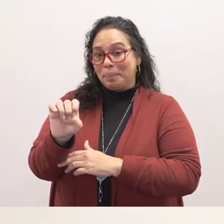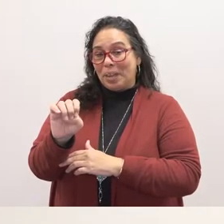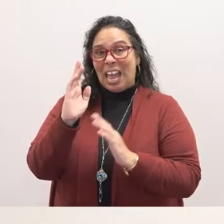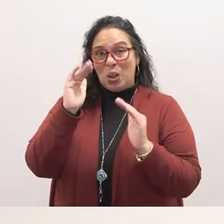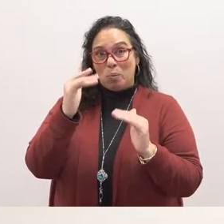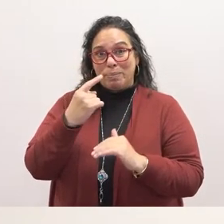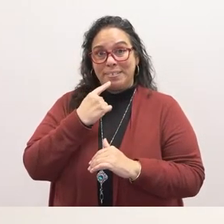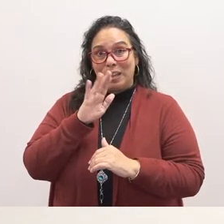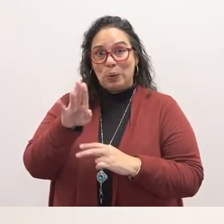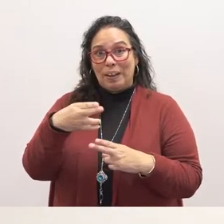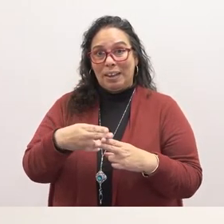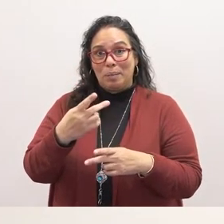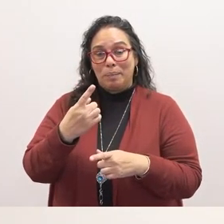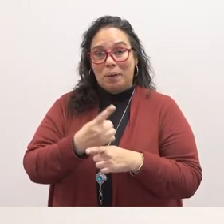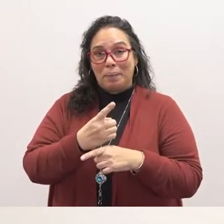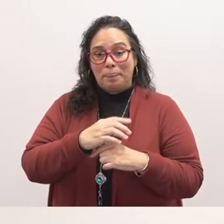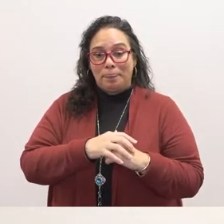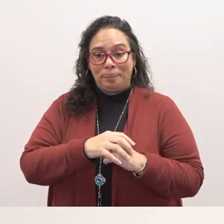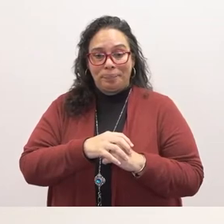I'm pronouncing that correctly.